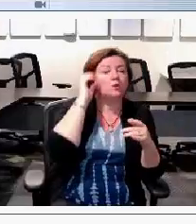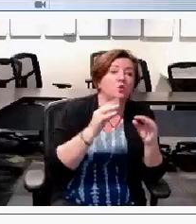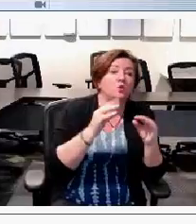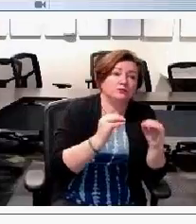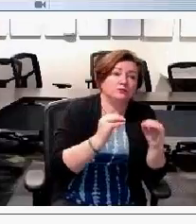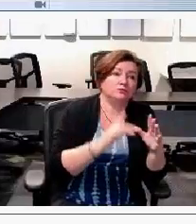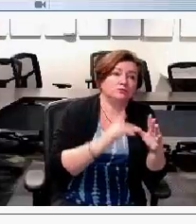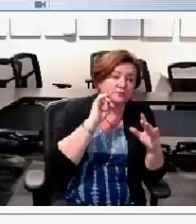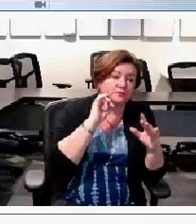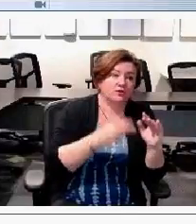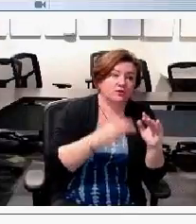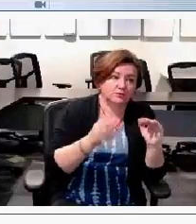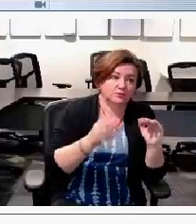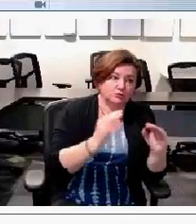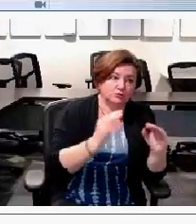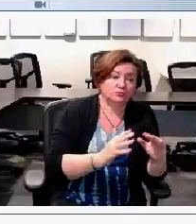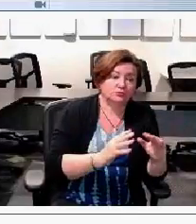hearing, and